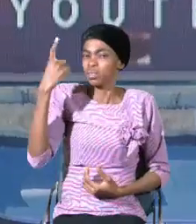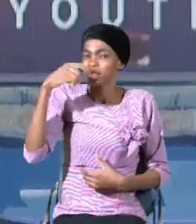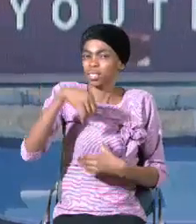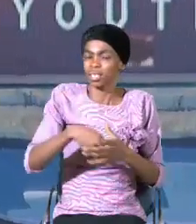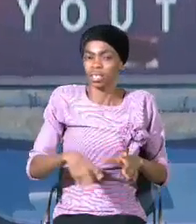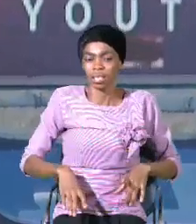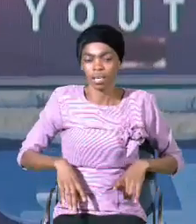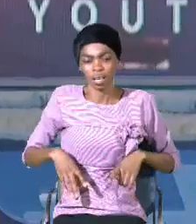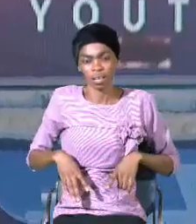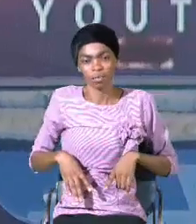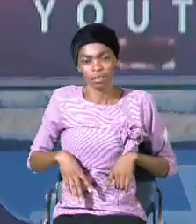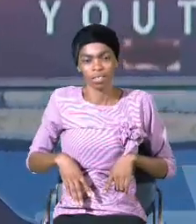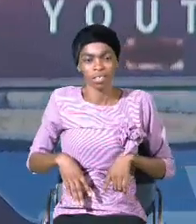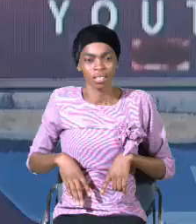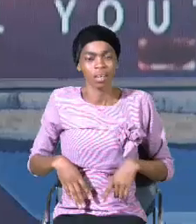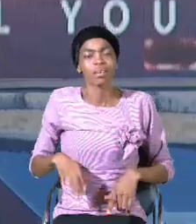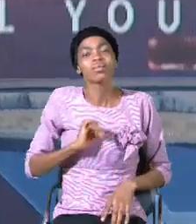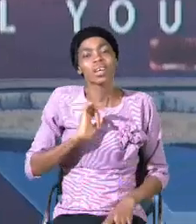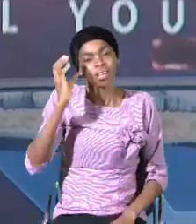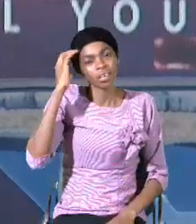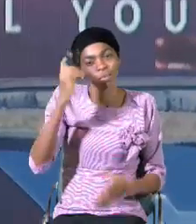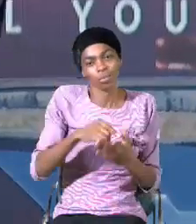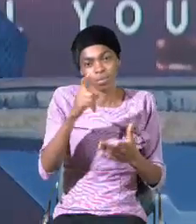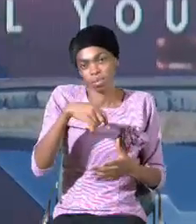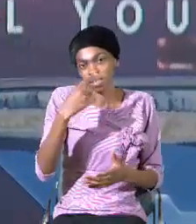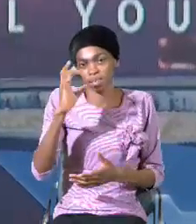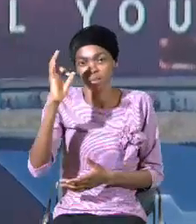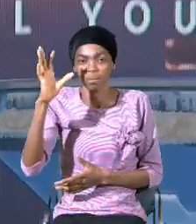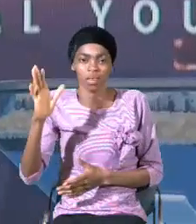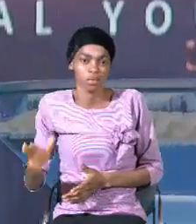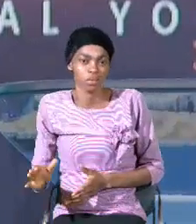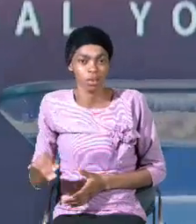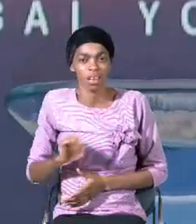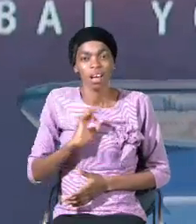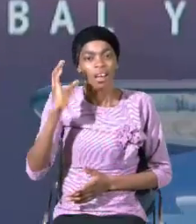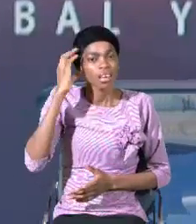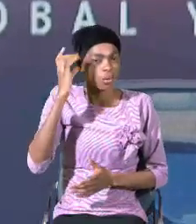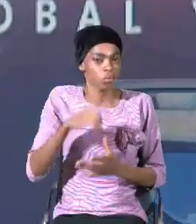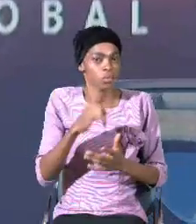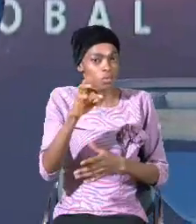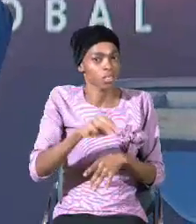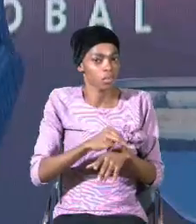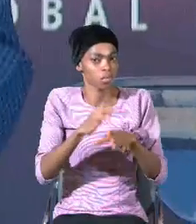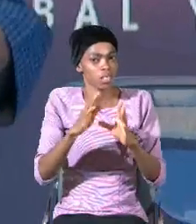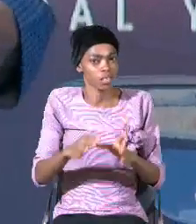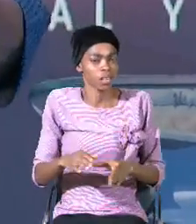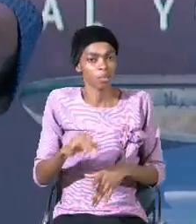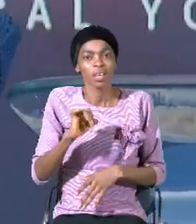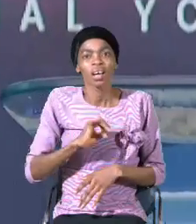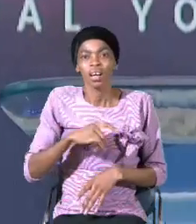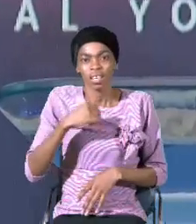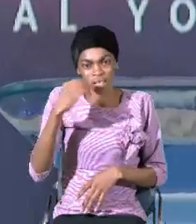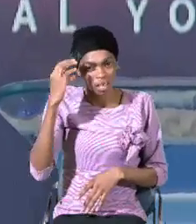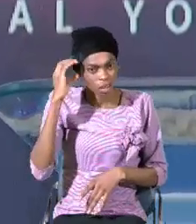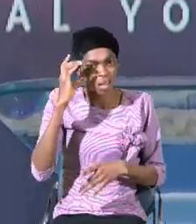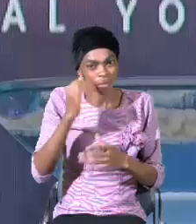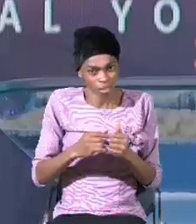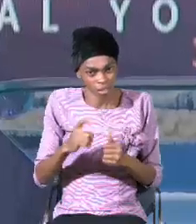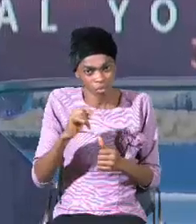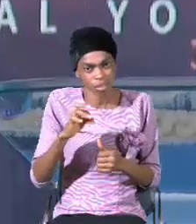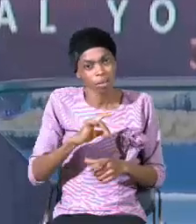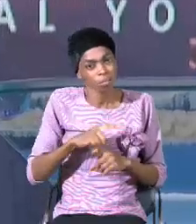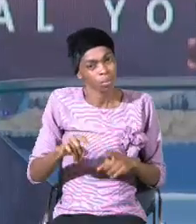what you are saying, preacher. I hear what you are saying, minister. I hear everything that you're saying, but you know, I am